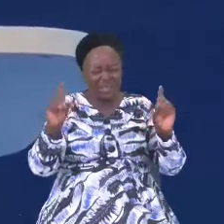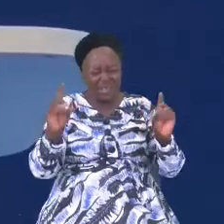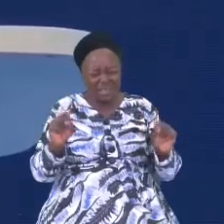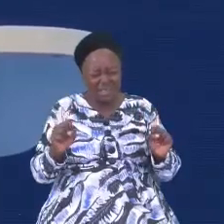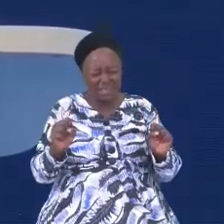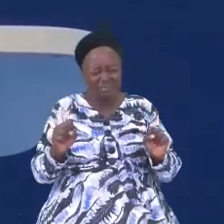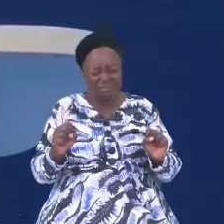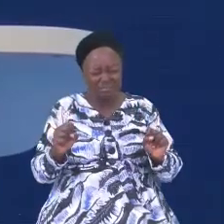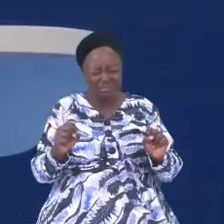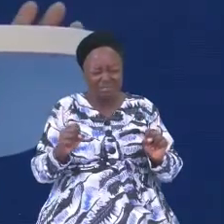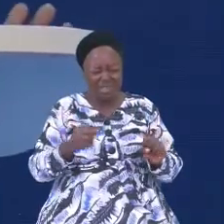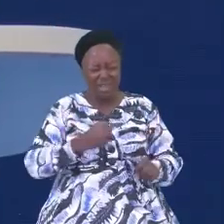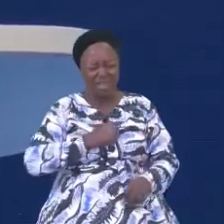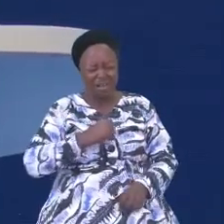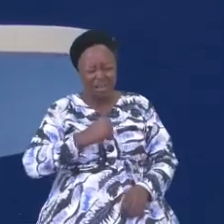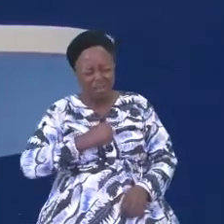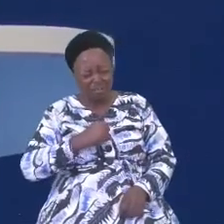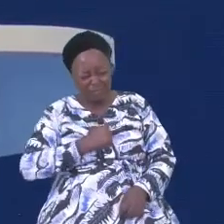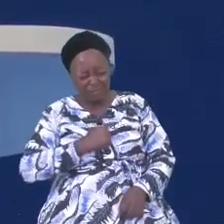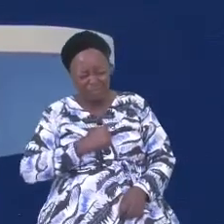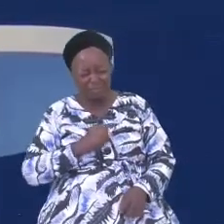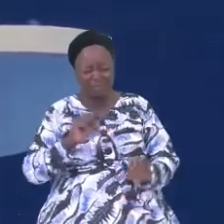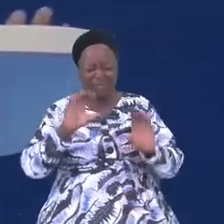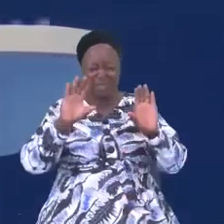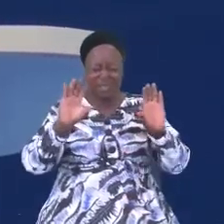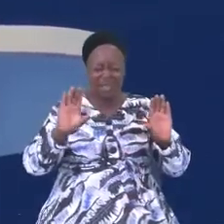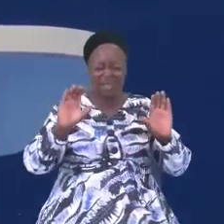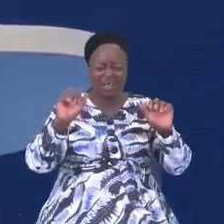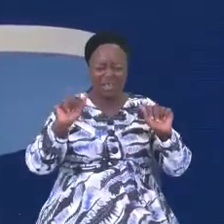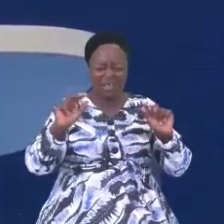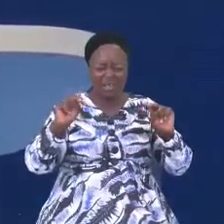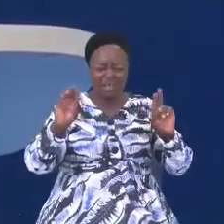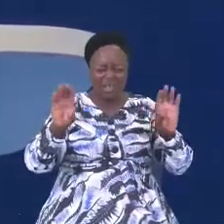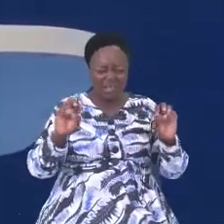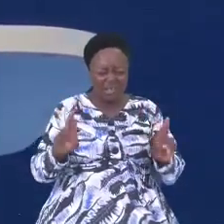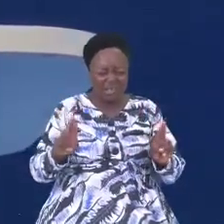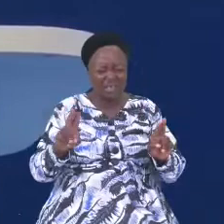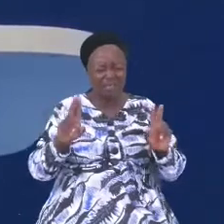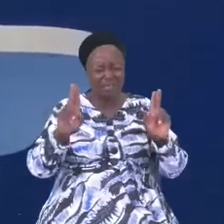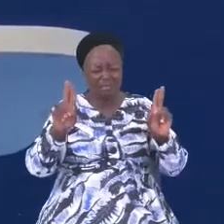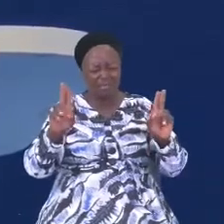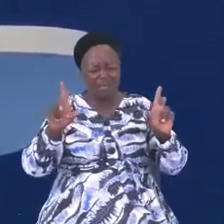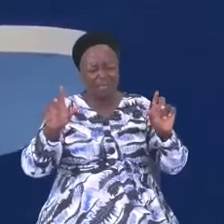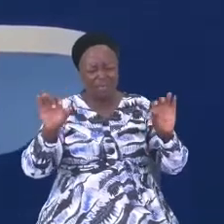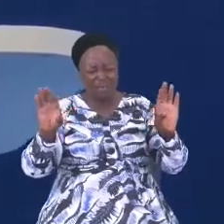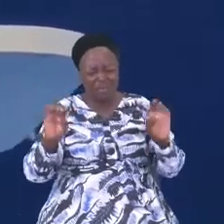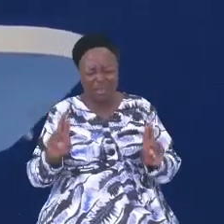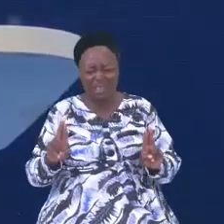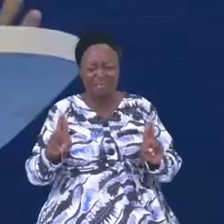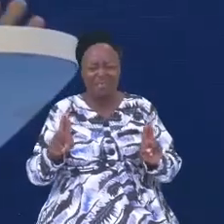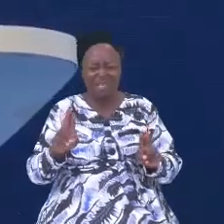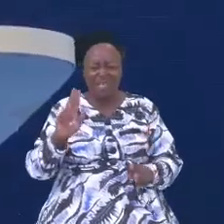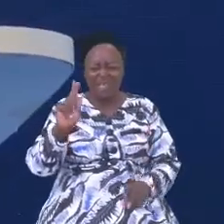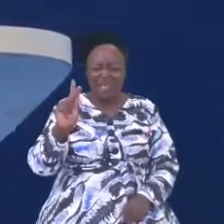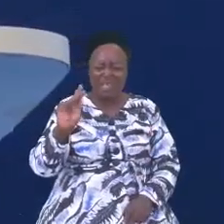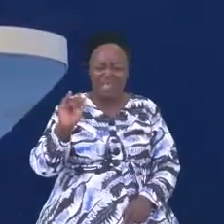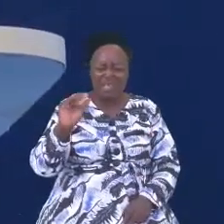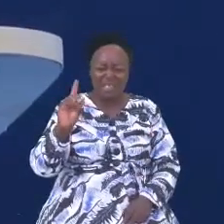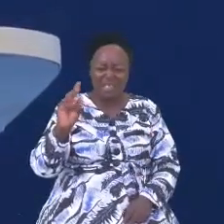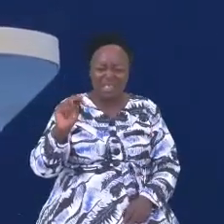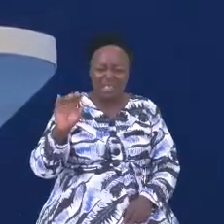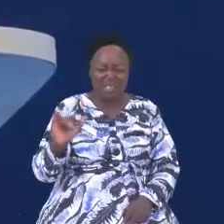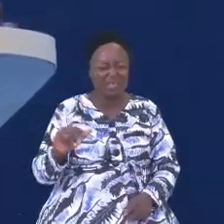tuberculosis, cancer, ulcer, kidney problem, liver